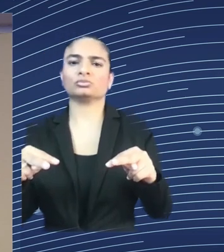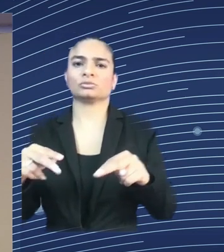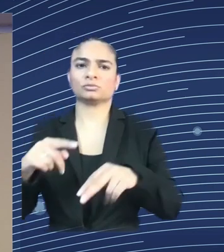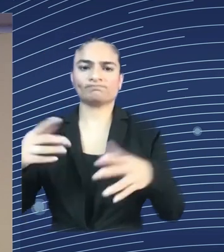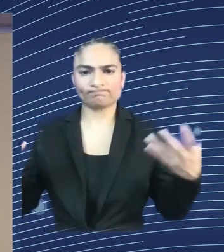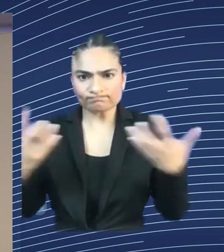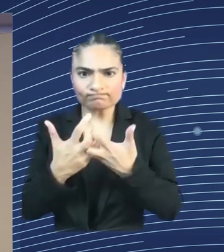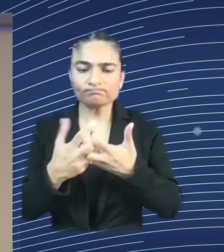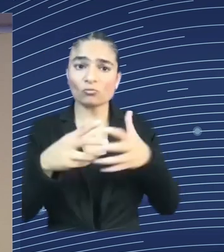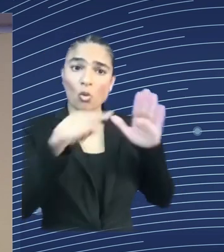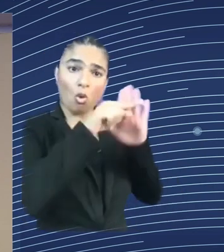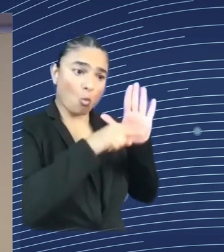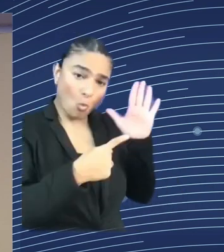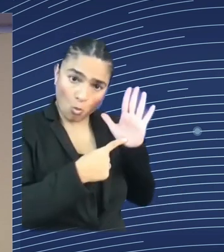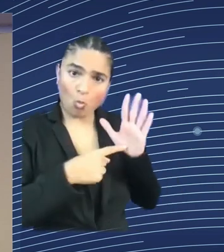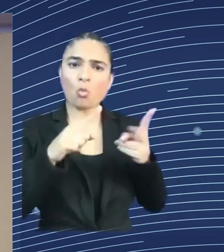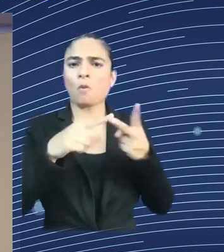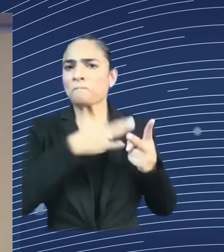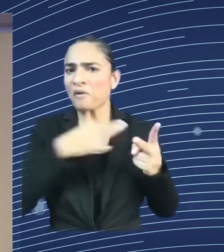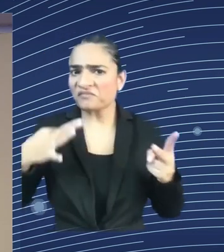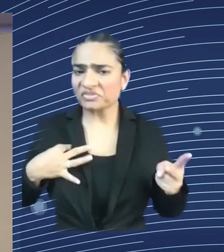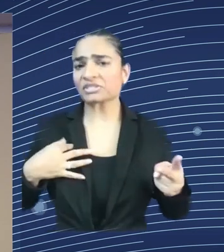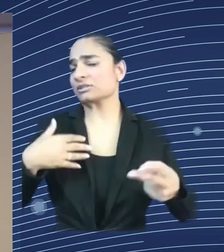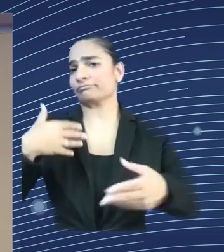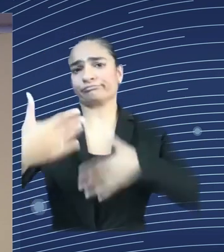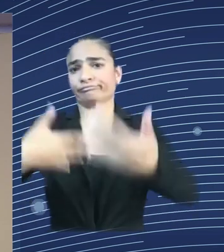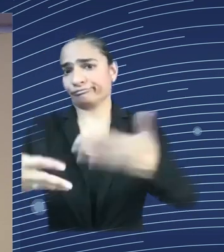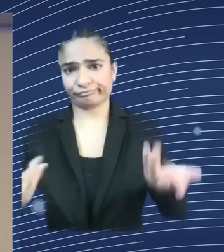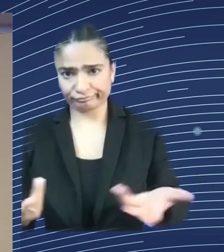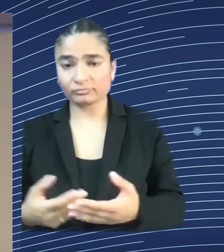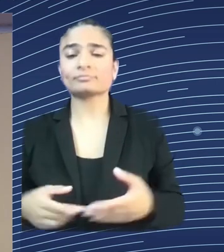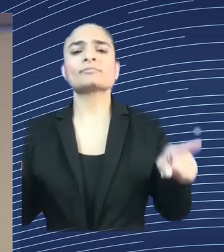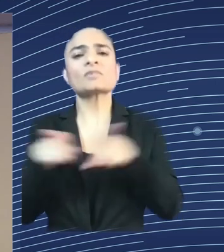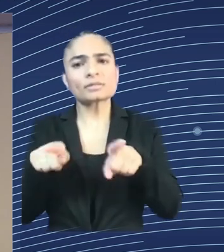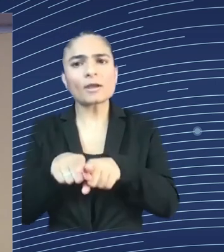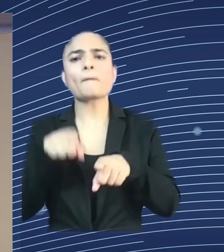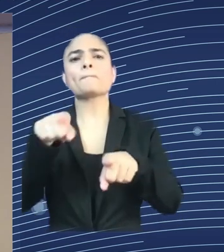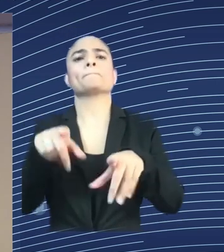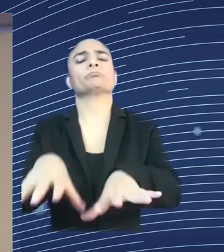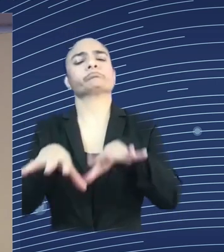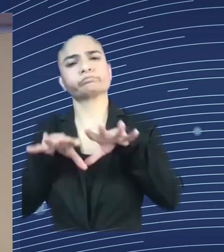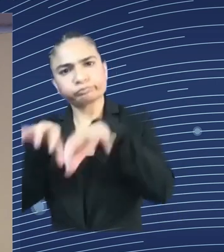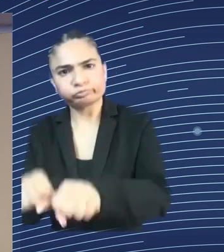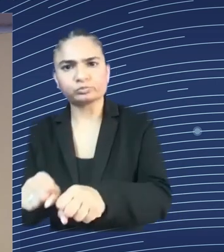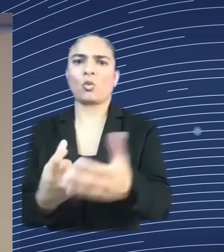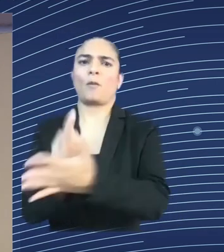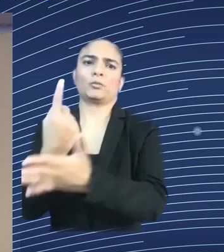again, take the opportunities because the other side also does will do it. We'll be doing it as well. Thank